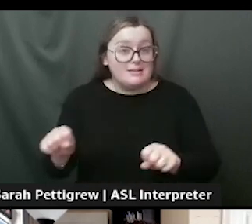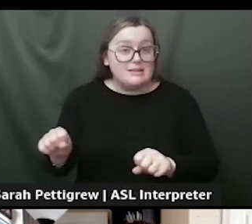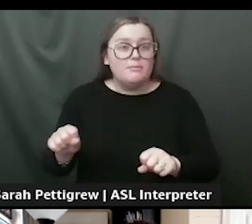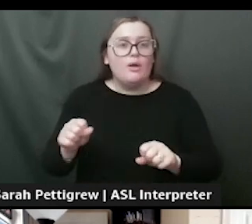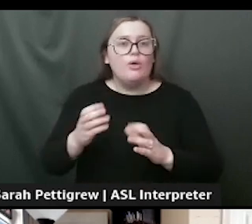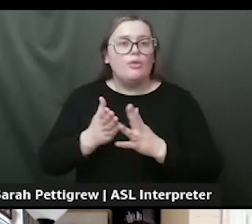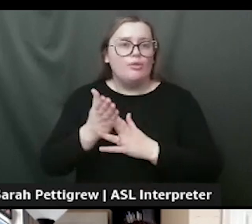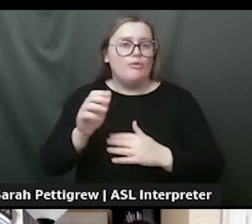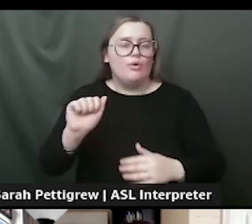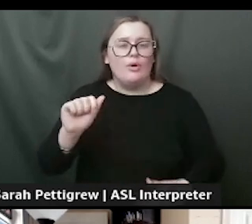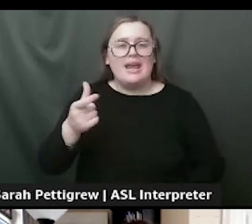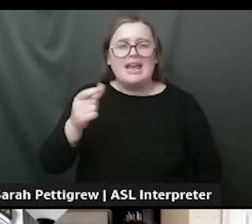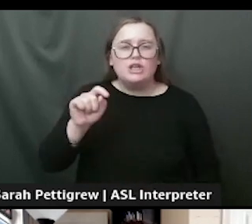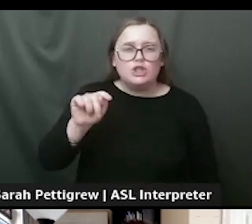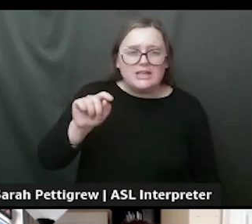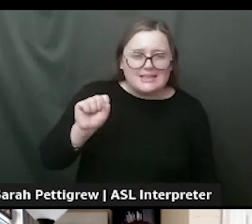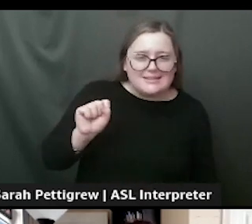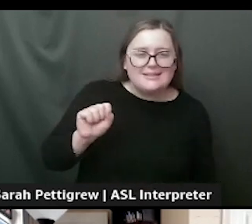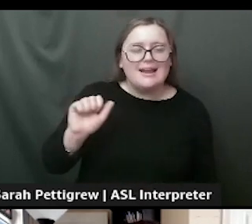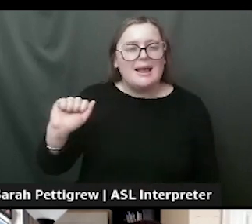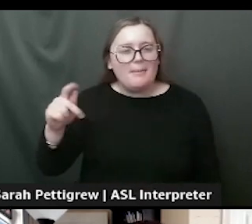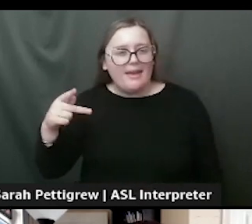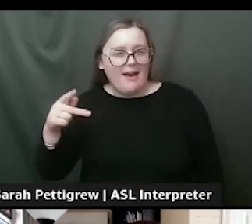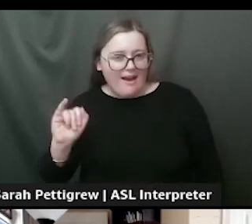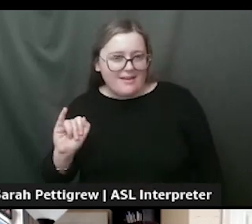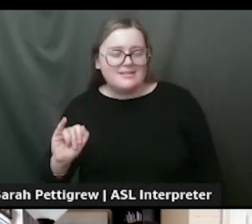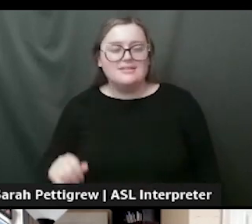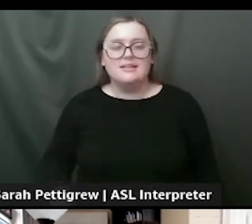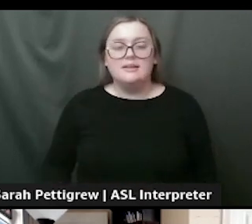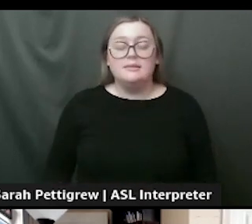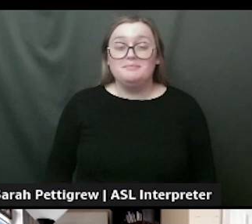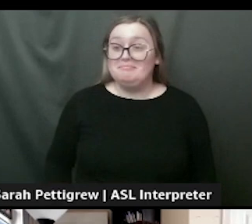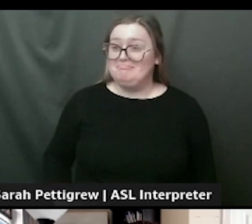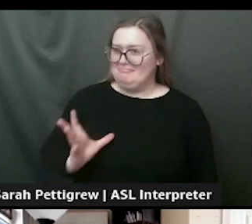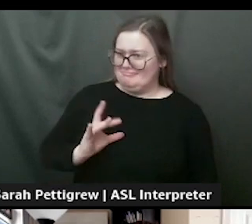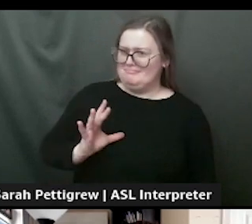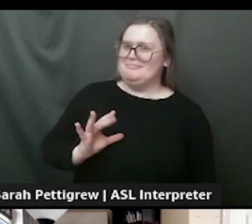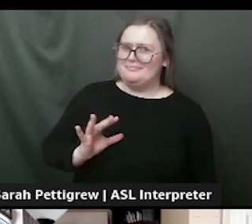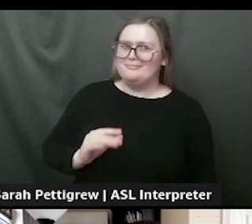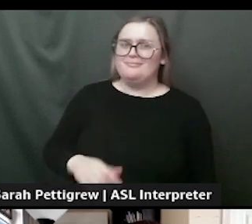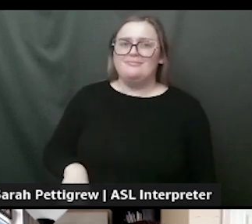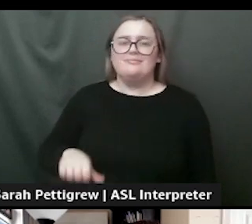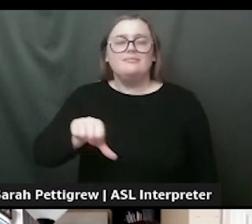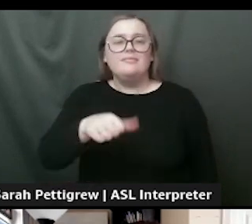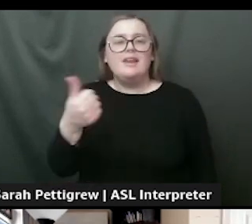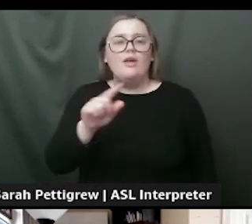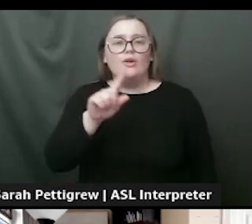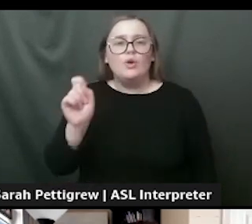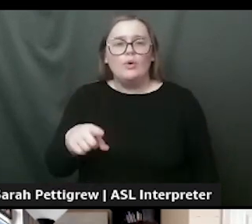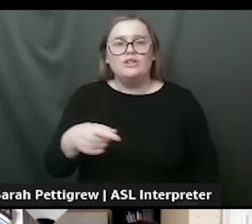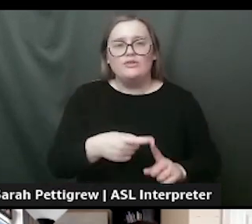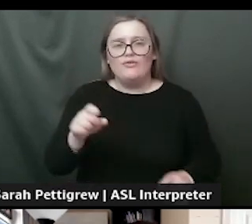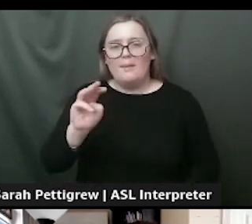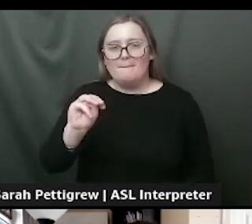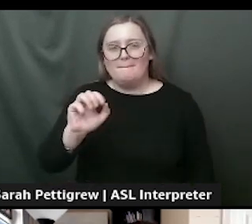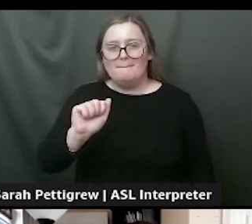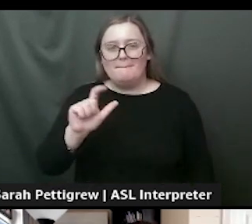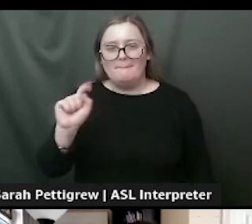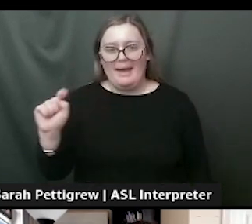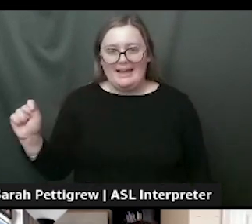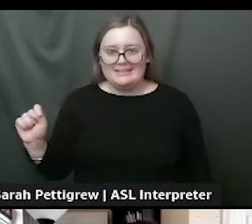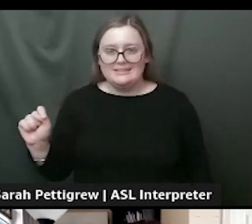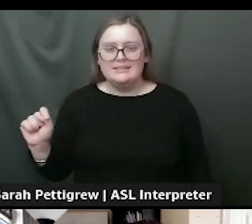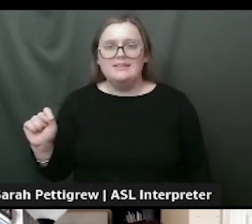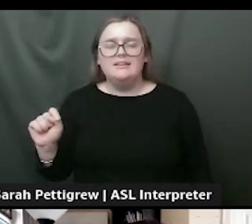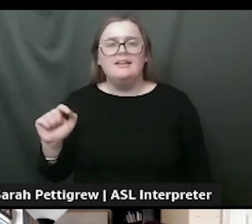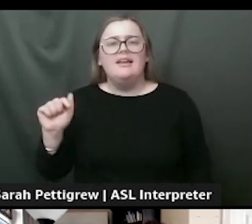through agents and APIs and knowledge bases. Really cool. And there was another question from Matt, and this was back